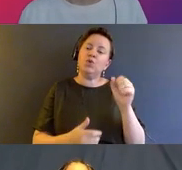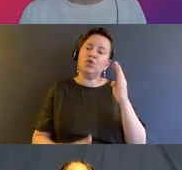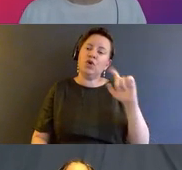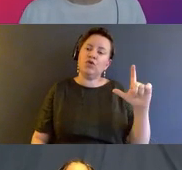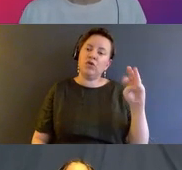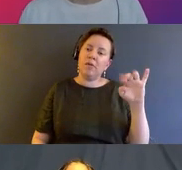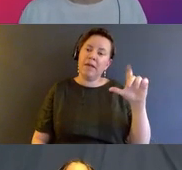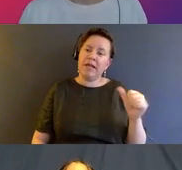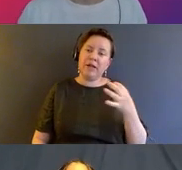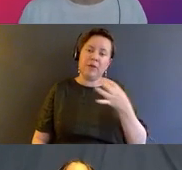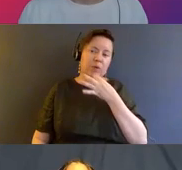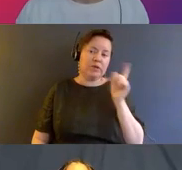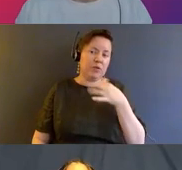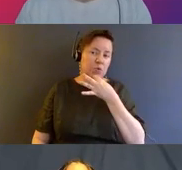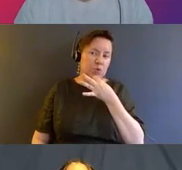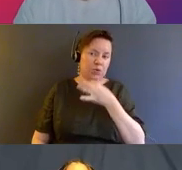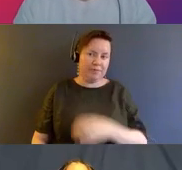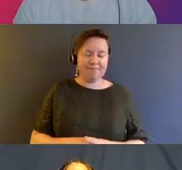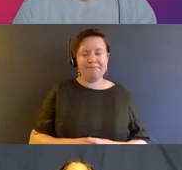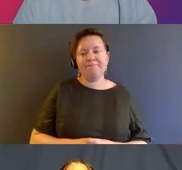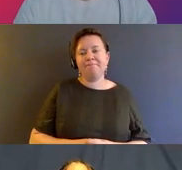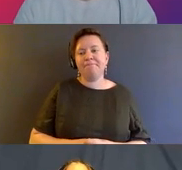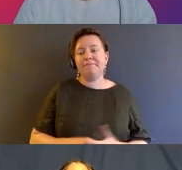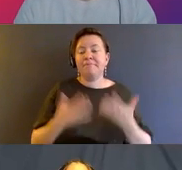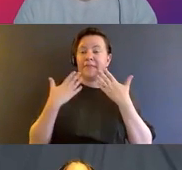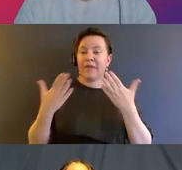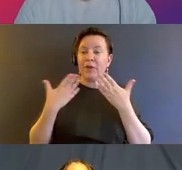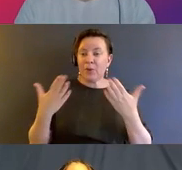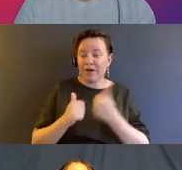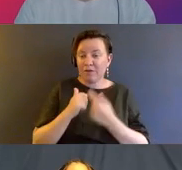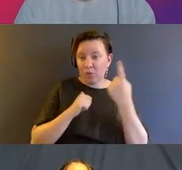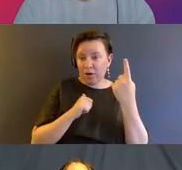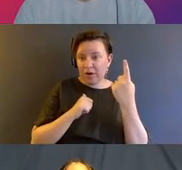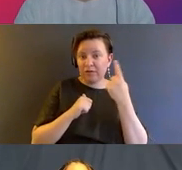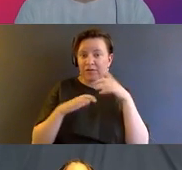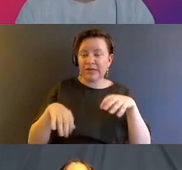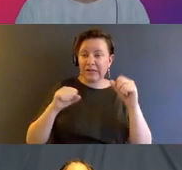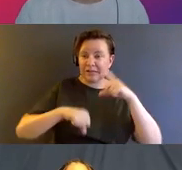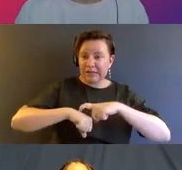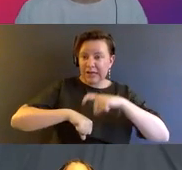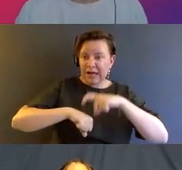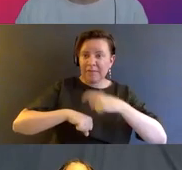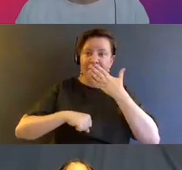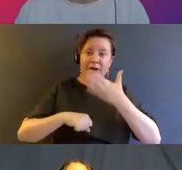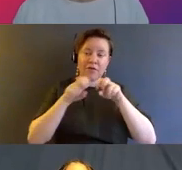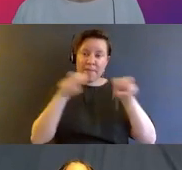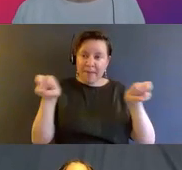well for RPM. So thank you everyone for taking time. Thank you to our